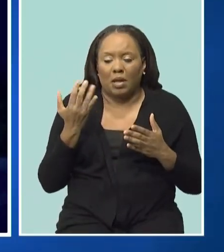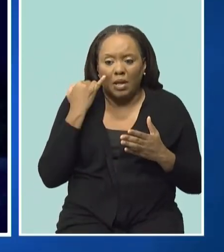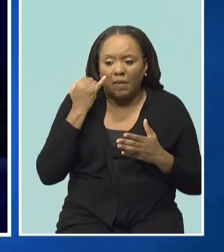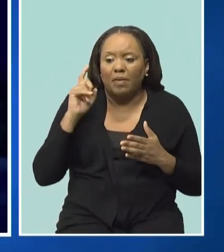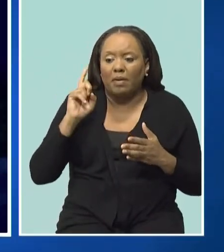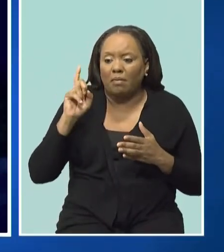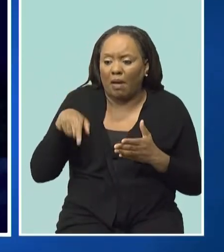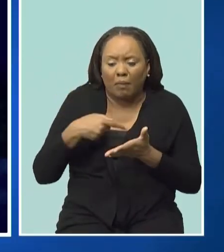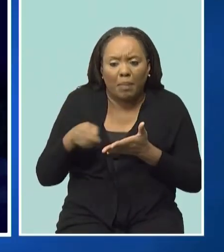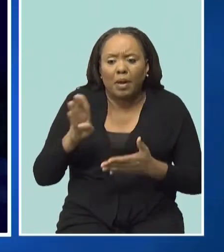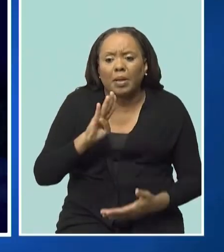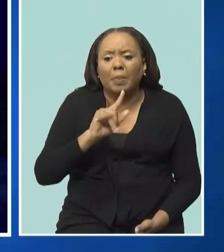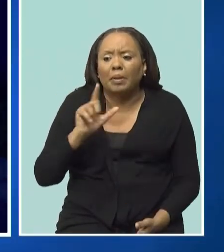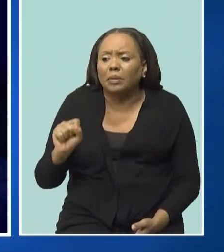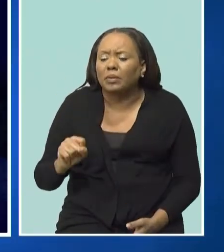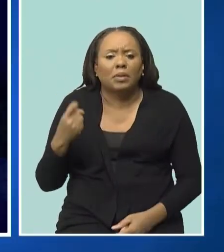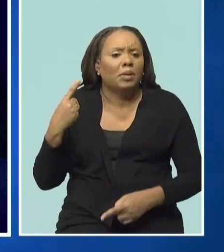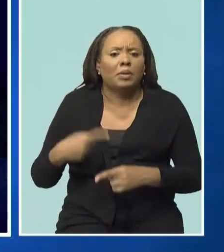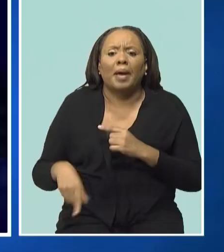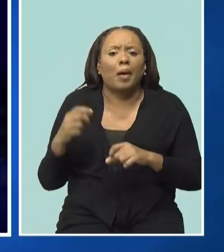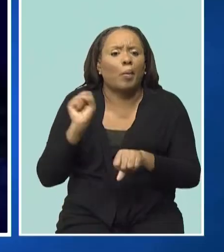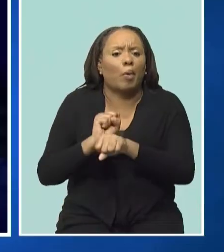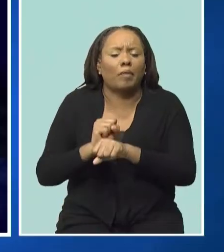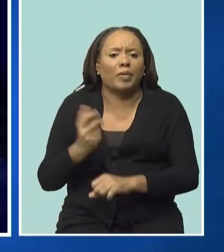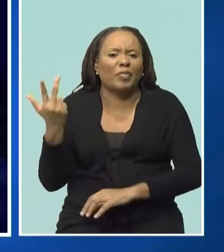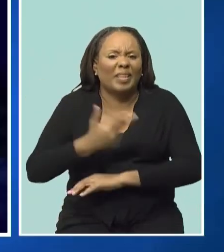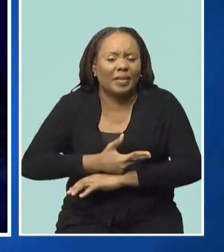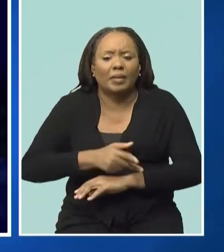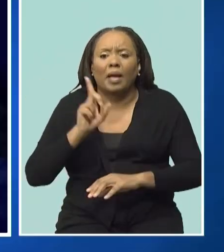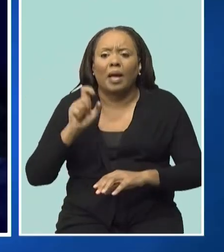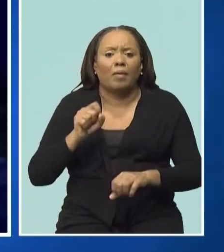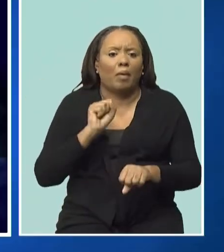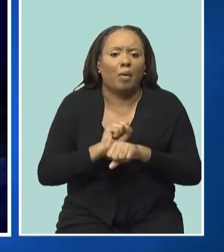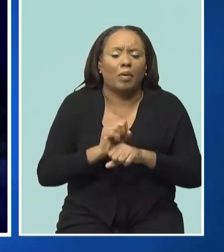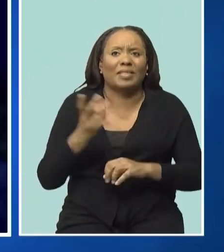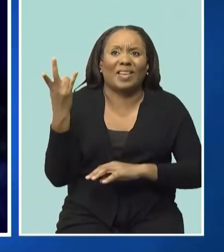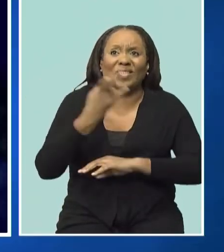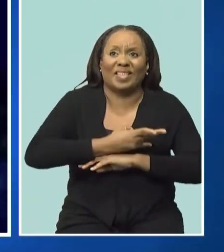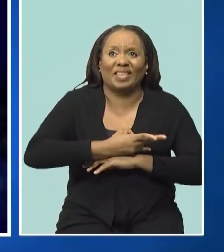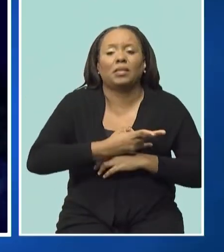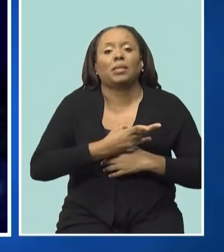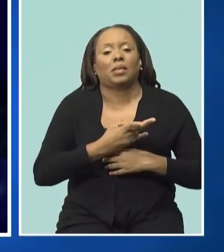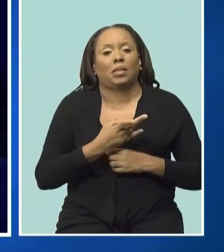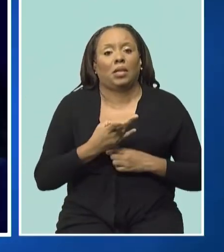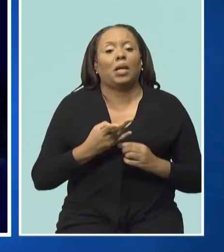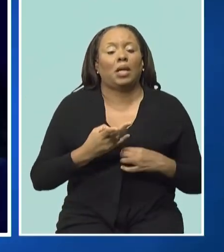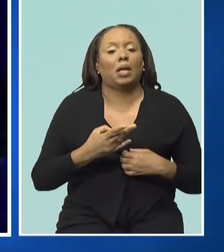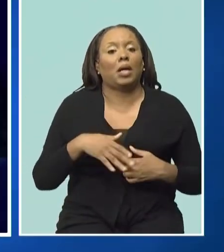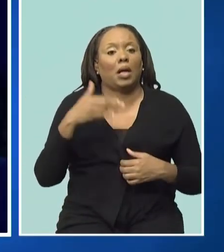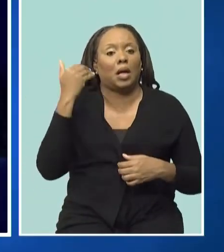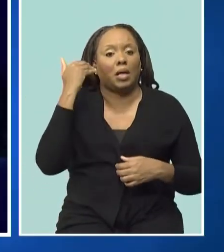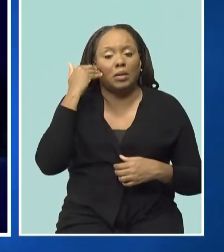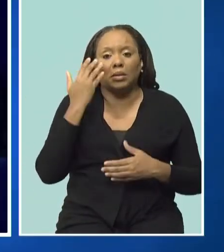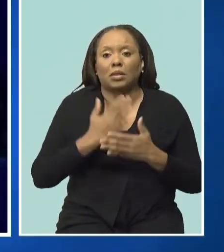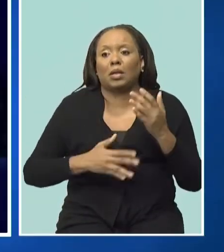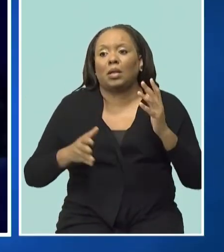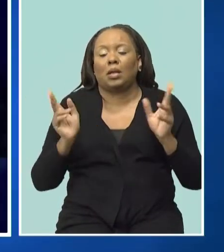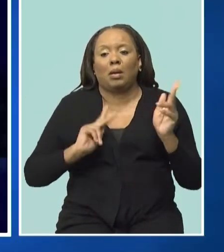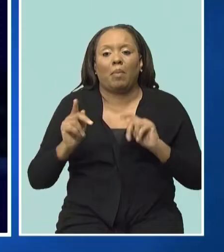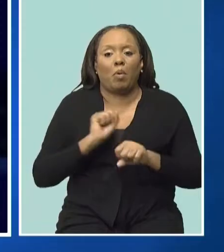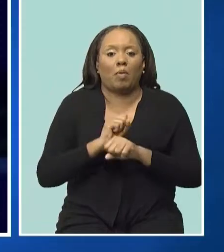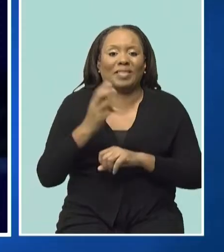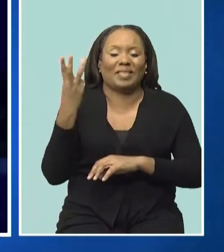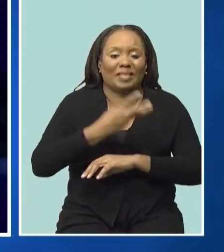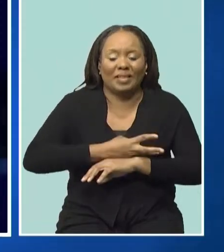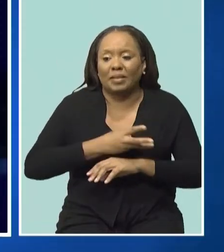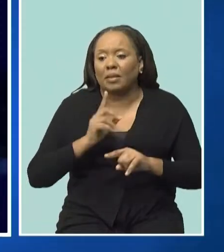bills in 3 days. So it seems that some COVID fever set in. There's a reluctance to work for 6 days now. They think they ought to be